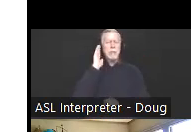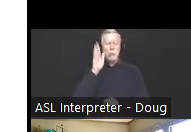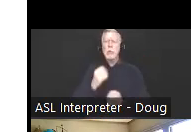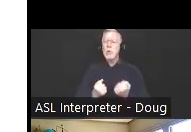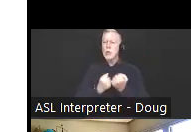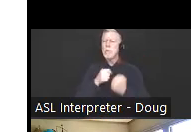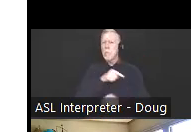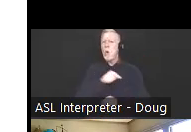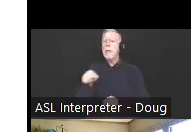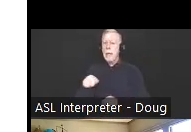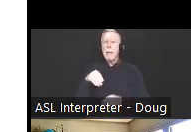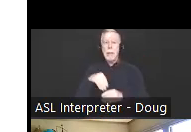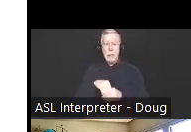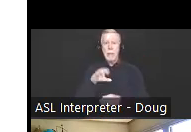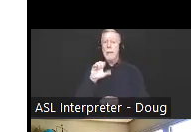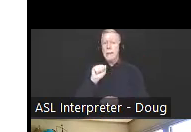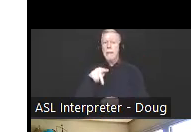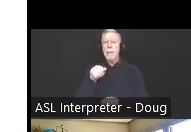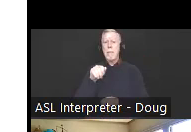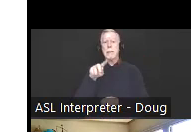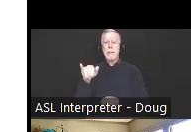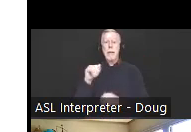the capacity building. And then finally,